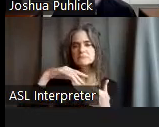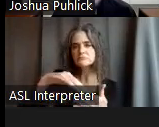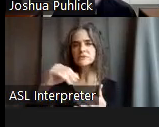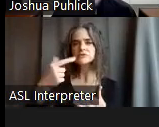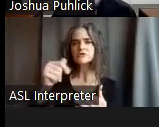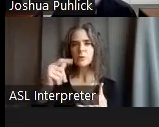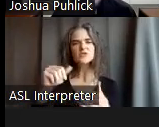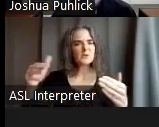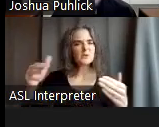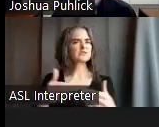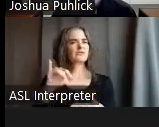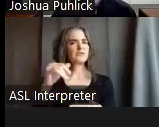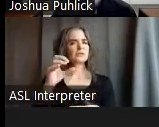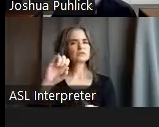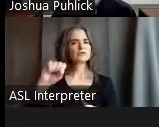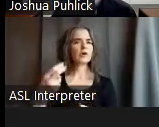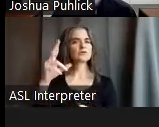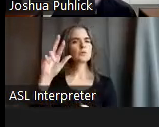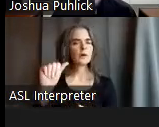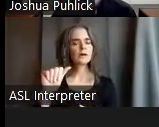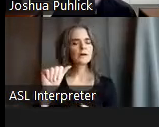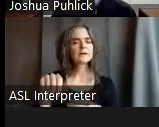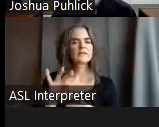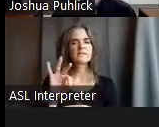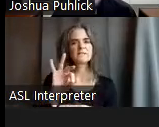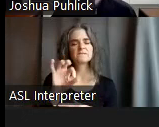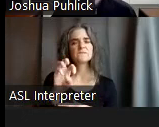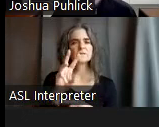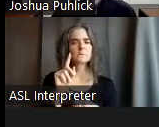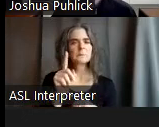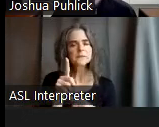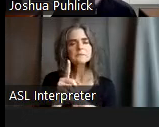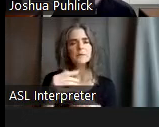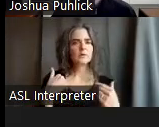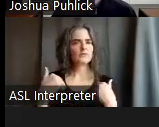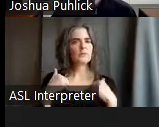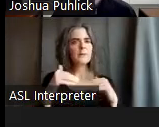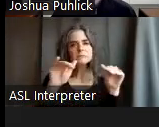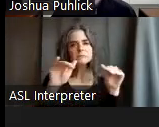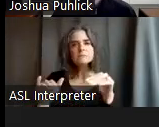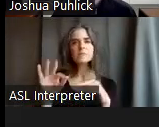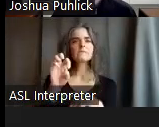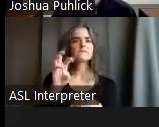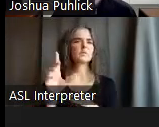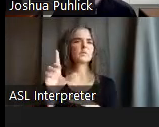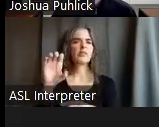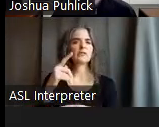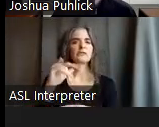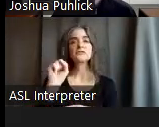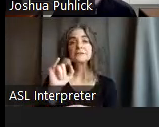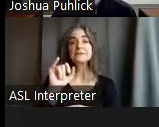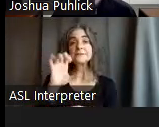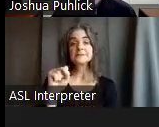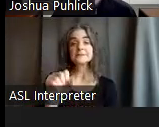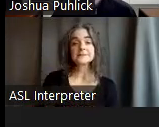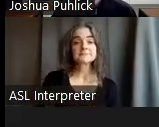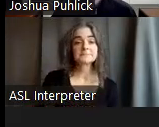introducing Joshua in just a few moments, but first I'd like to remind you of a few logistical details.